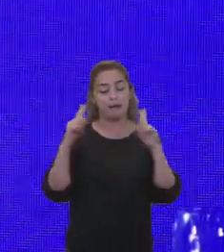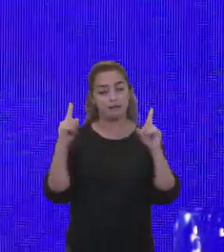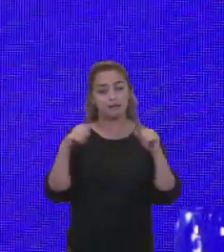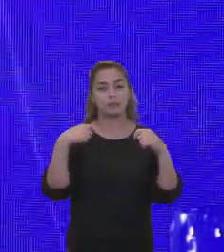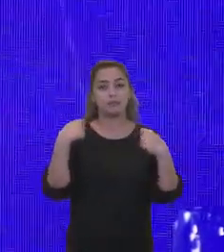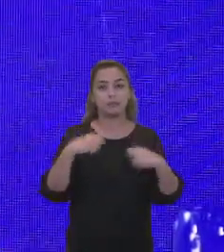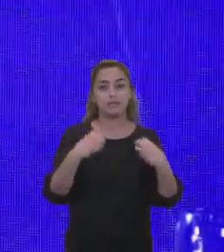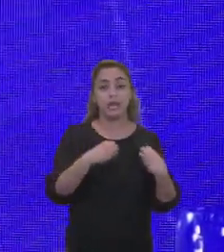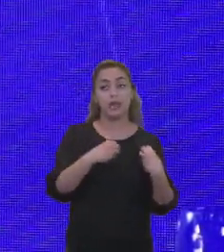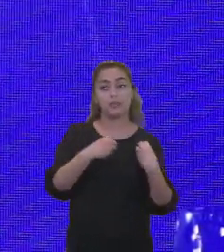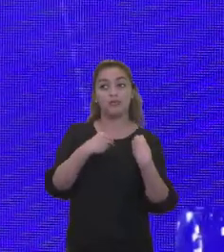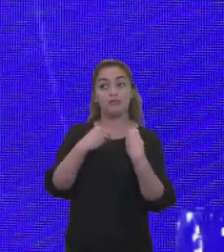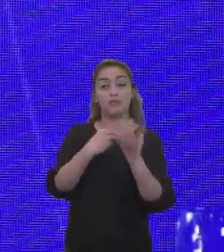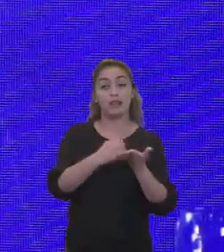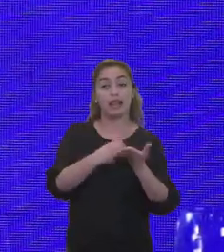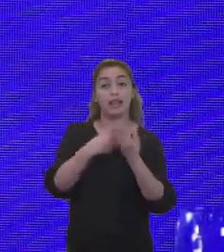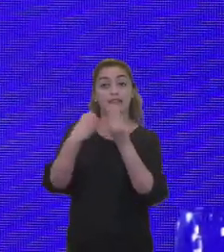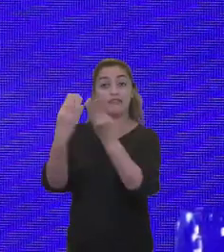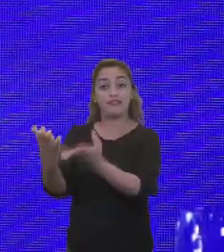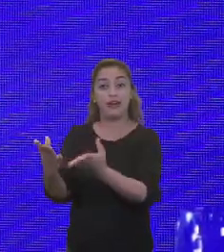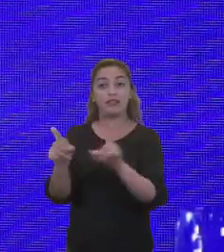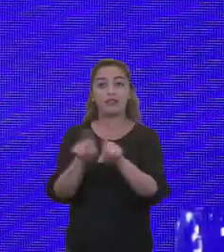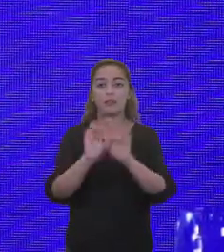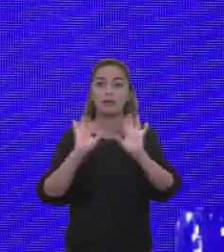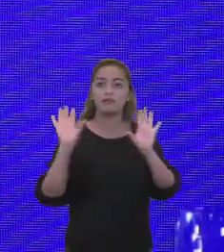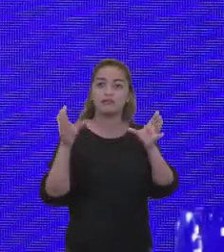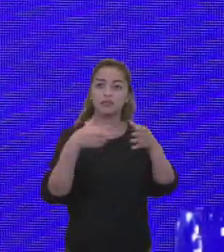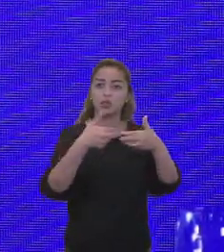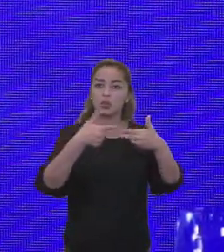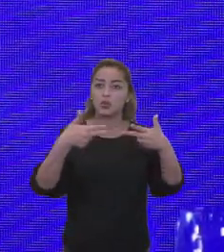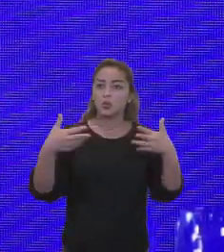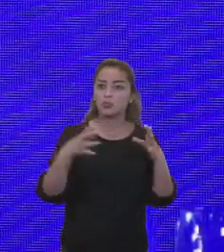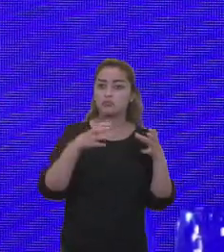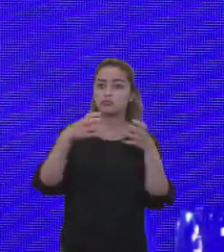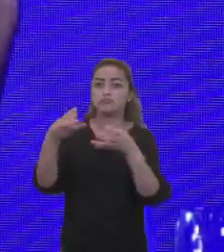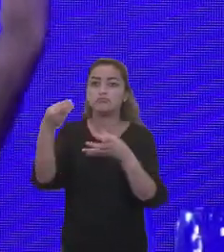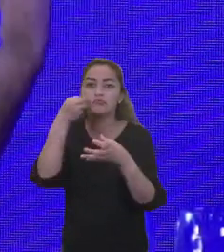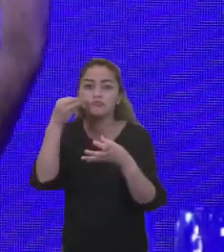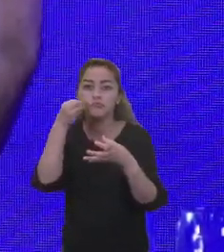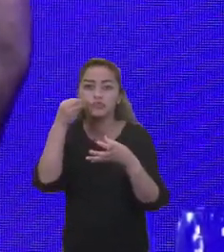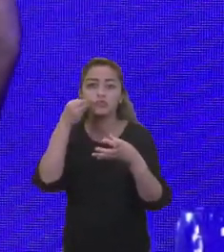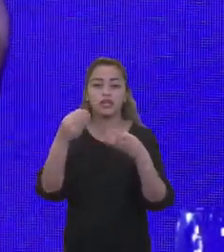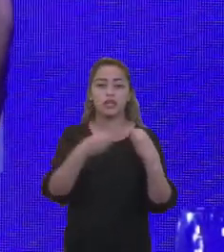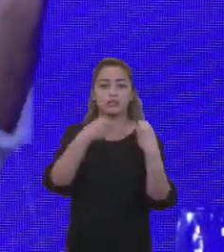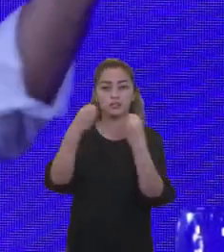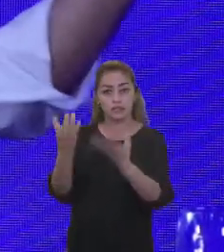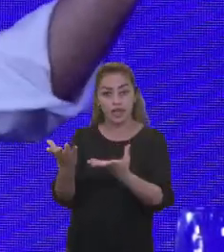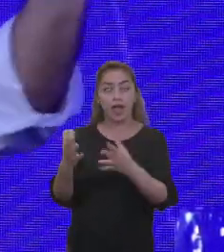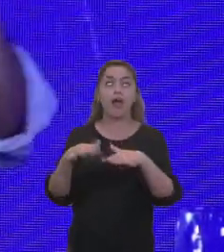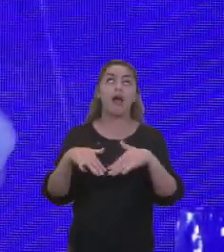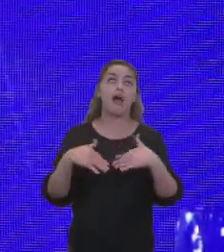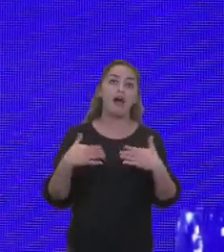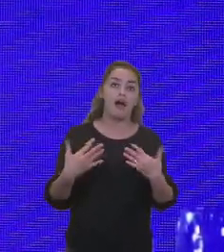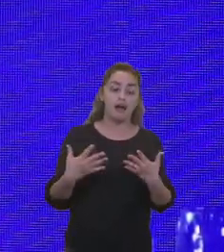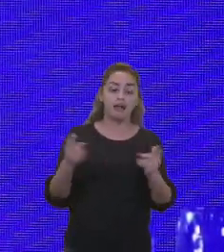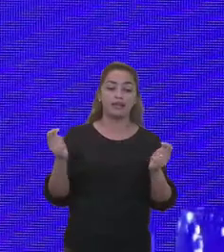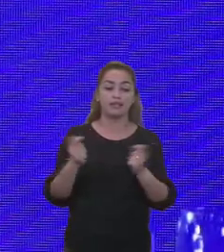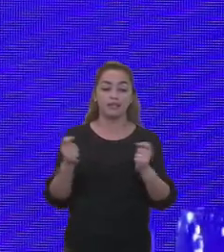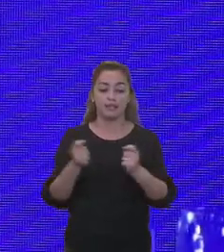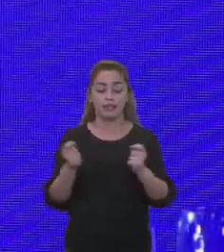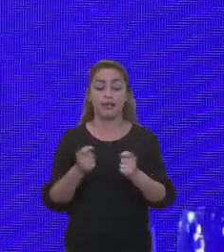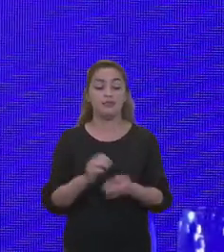we will take together with us with a set of opportunities that can go beyond